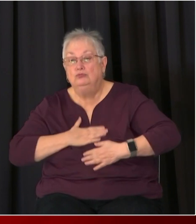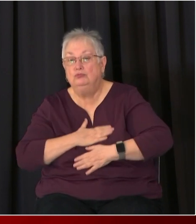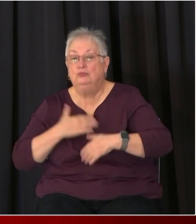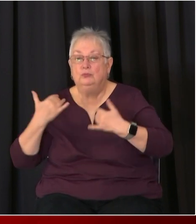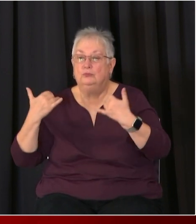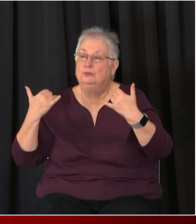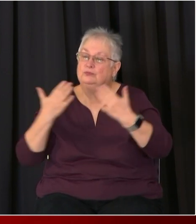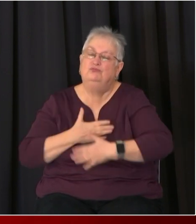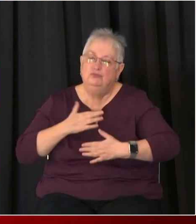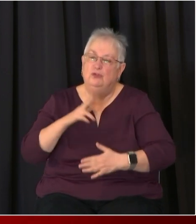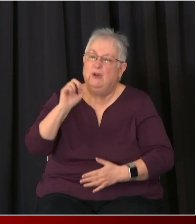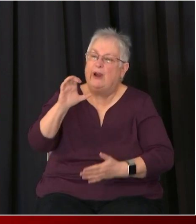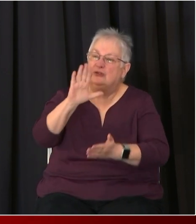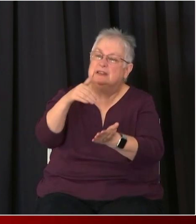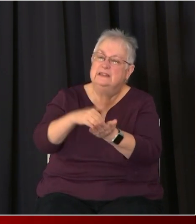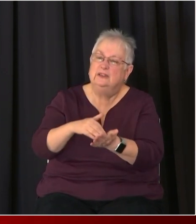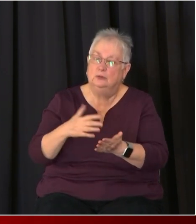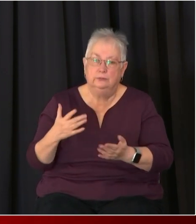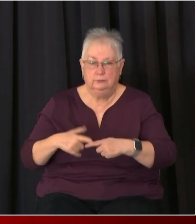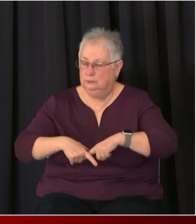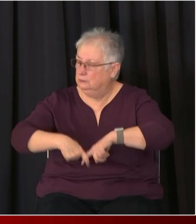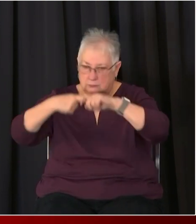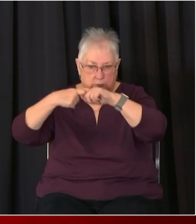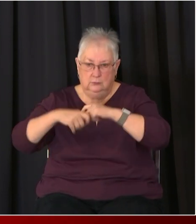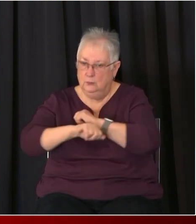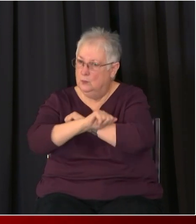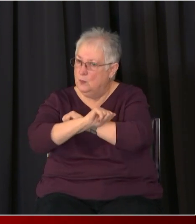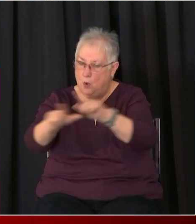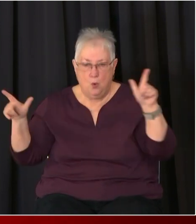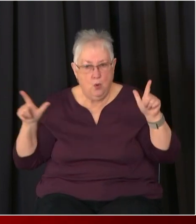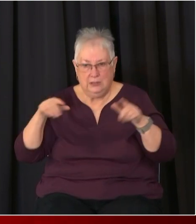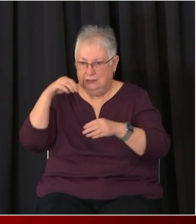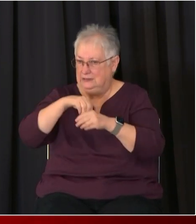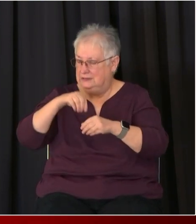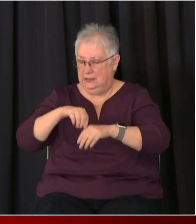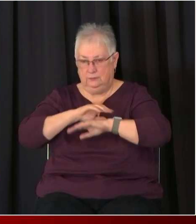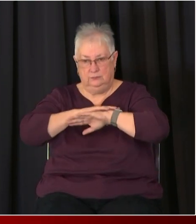must suspend all indoor group exercise classes,